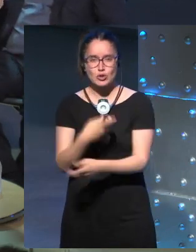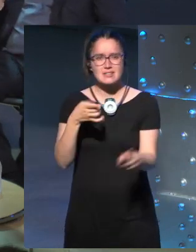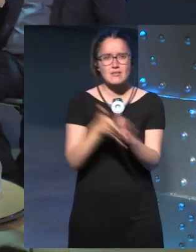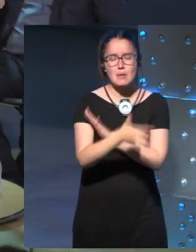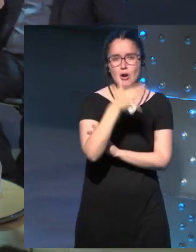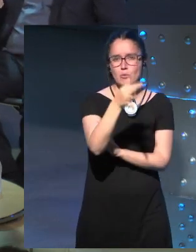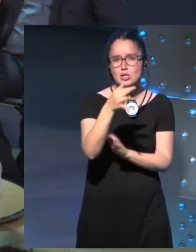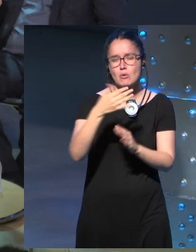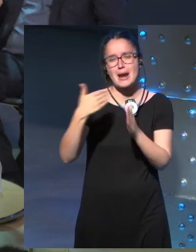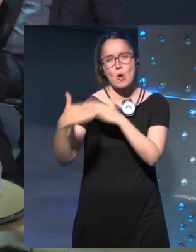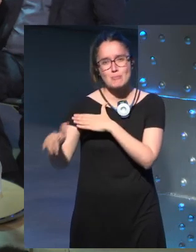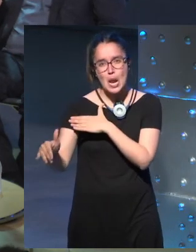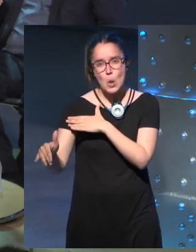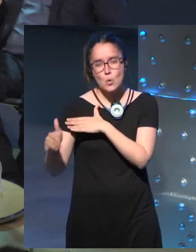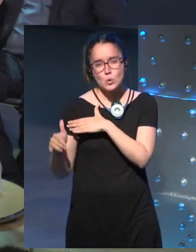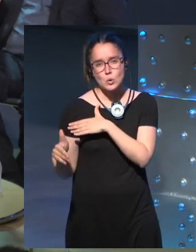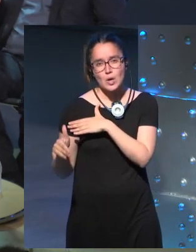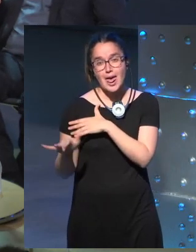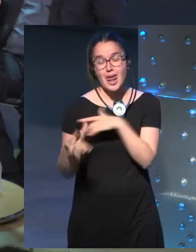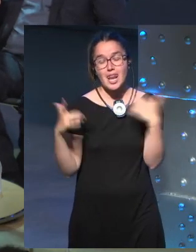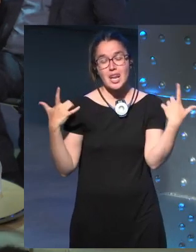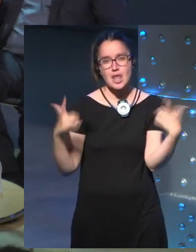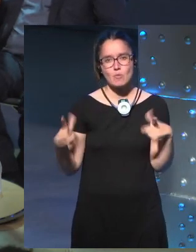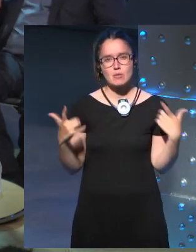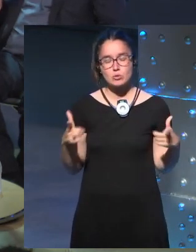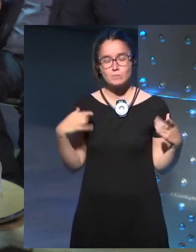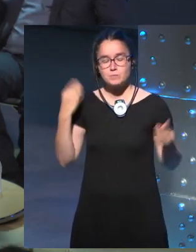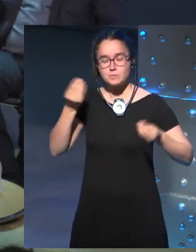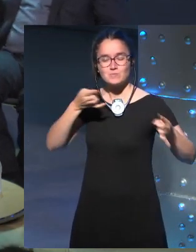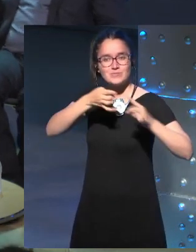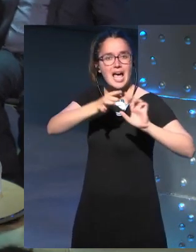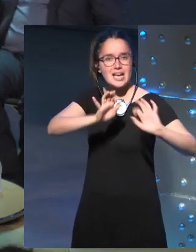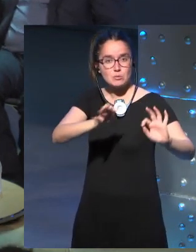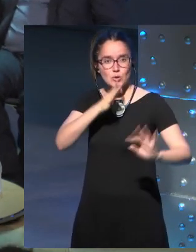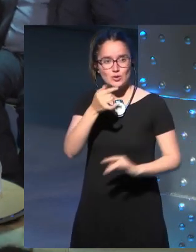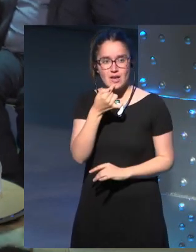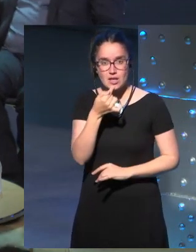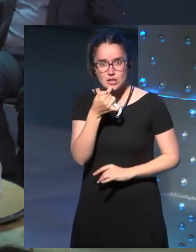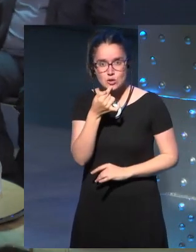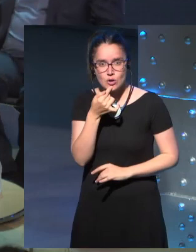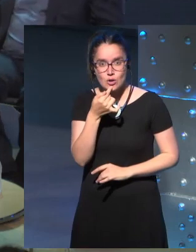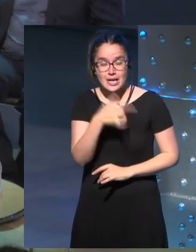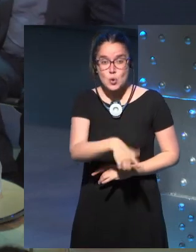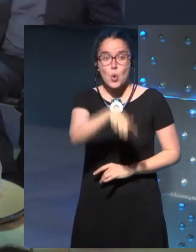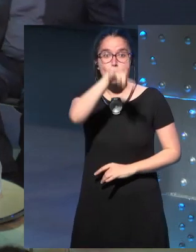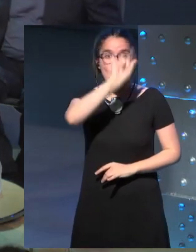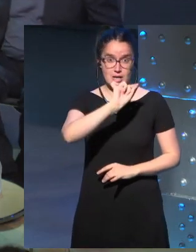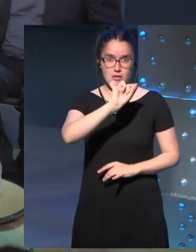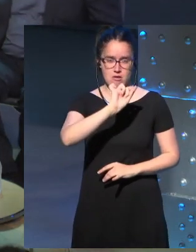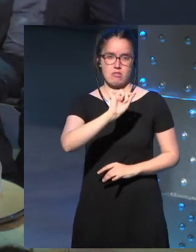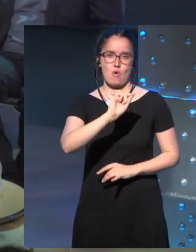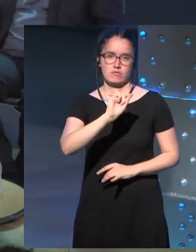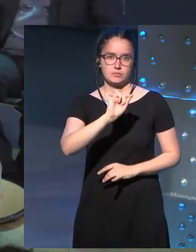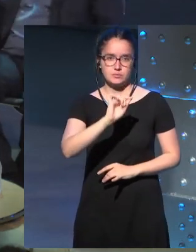things make that for the good and for the bad things, Liverpool feels like they have some kind of fate. So this